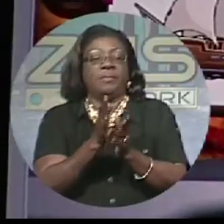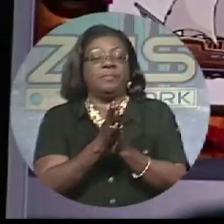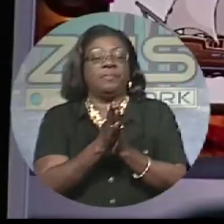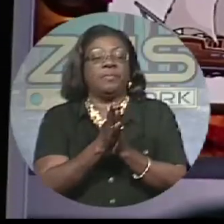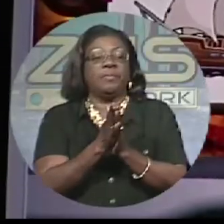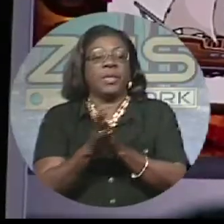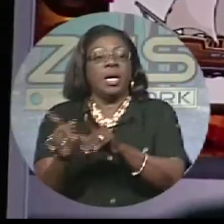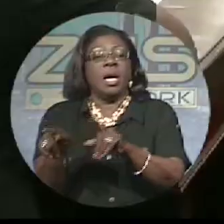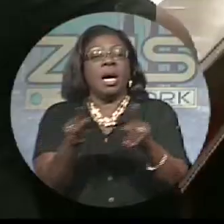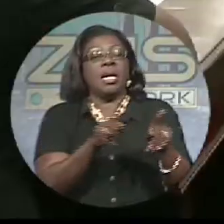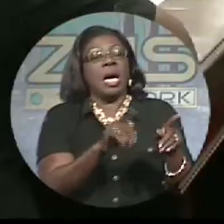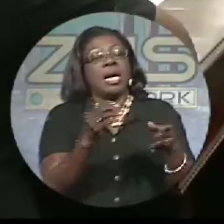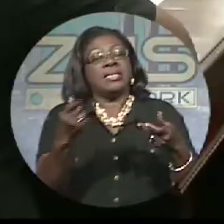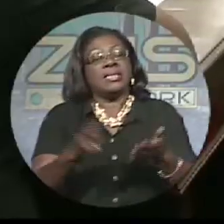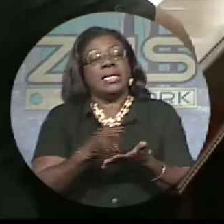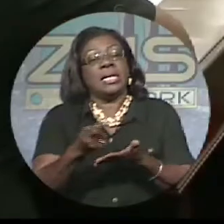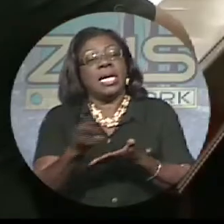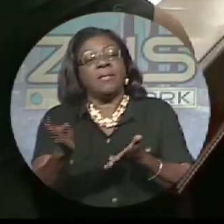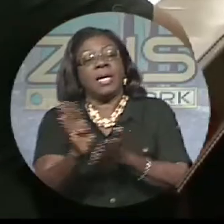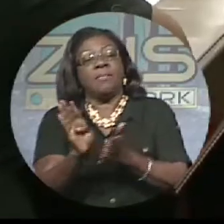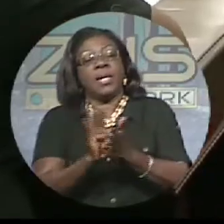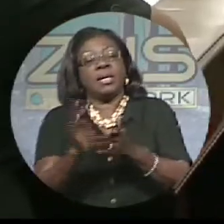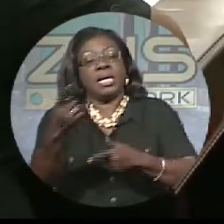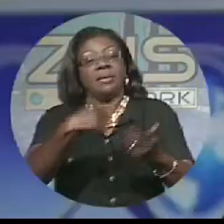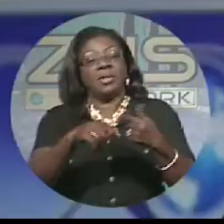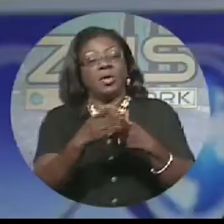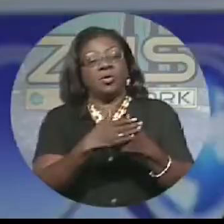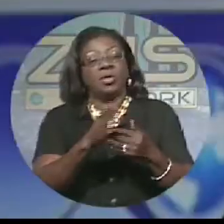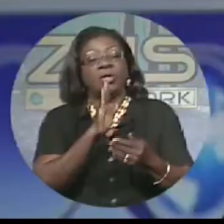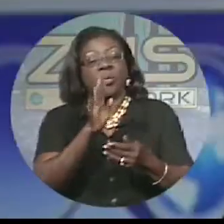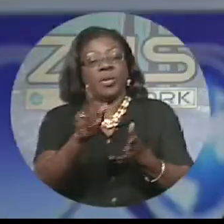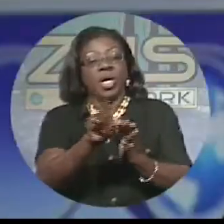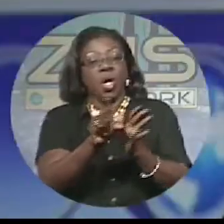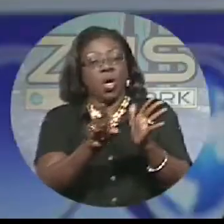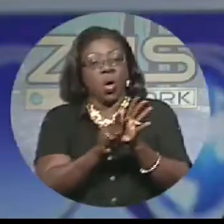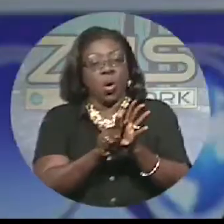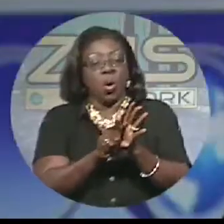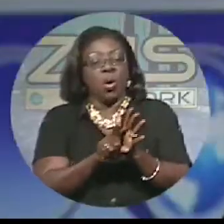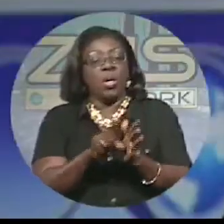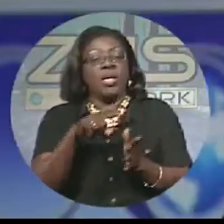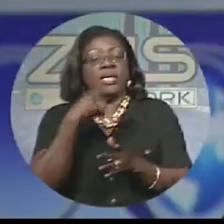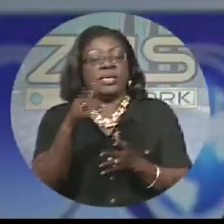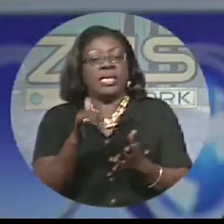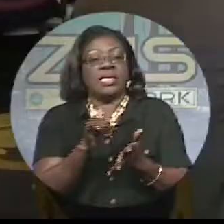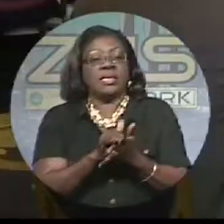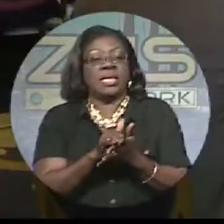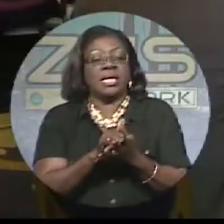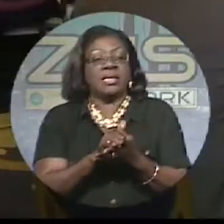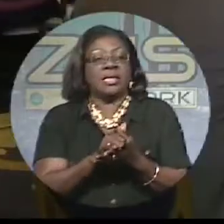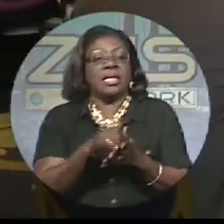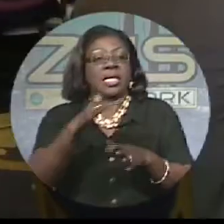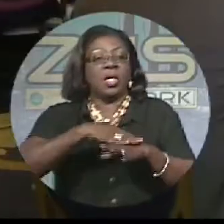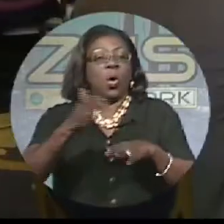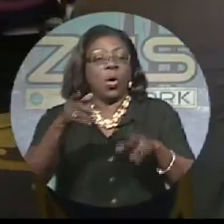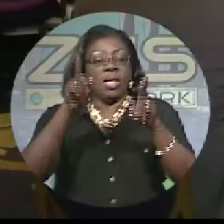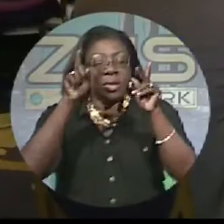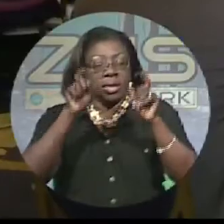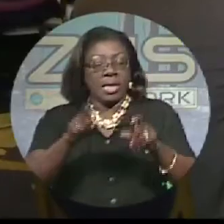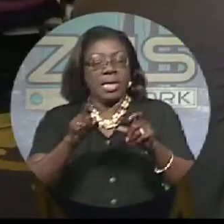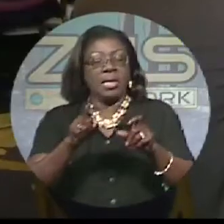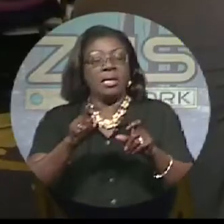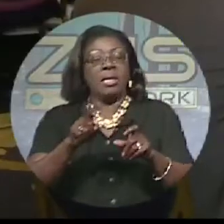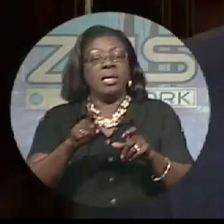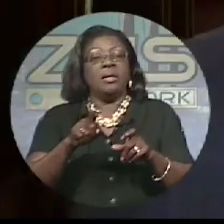As the gaming bill moves closer to becoming law, Smith, who is a compliance officer and former regulator, called the need for compliance